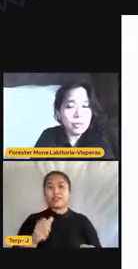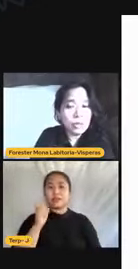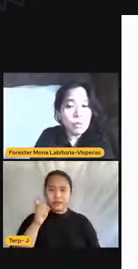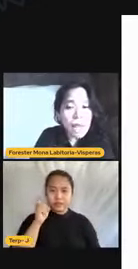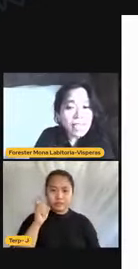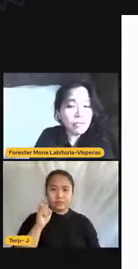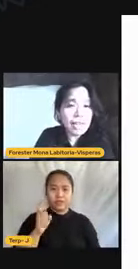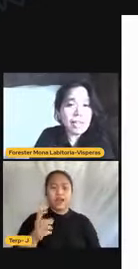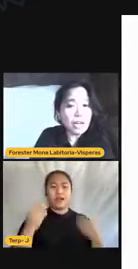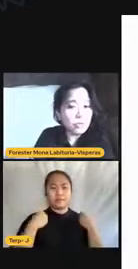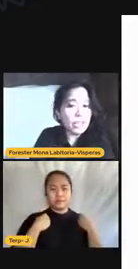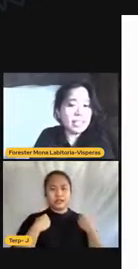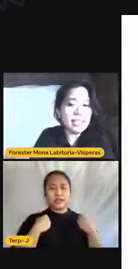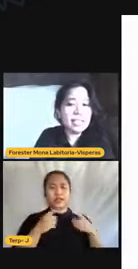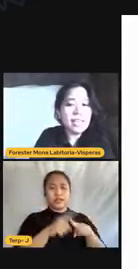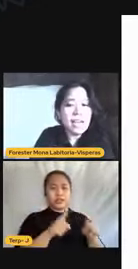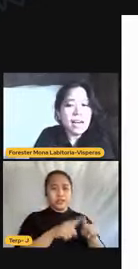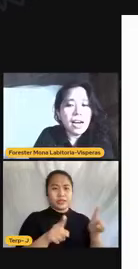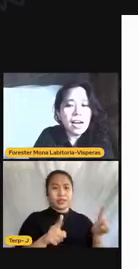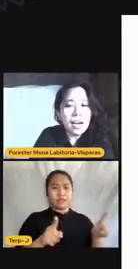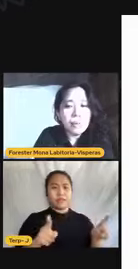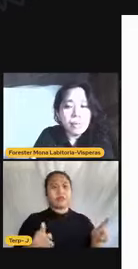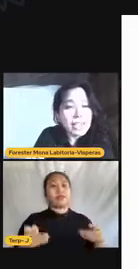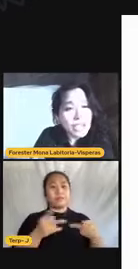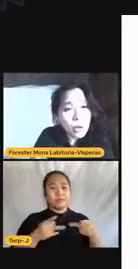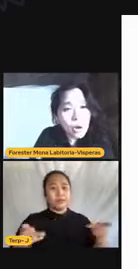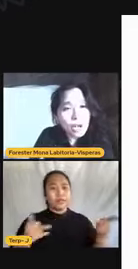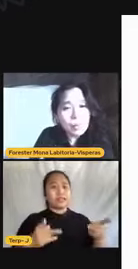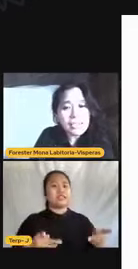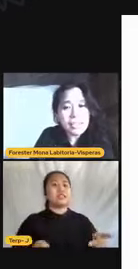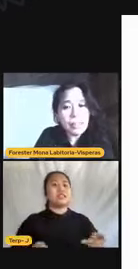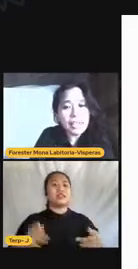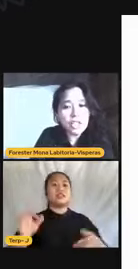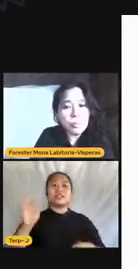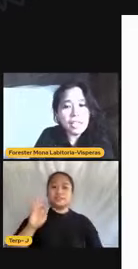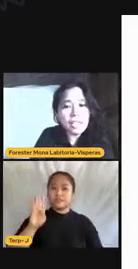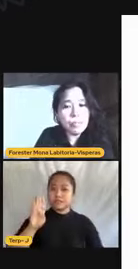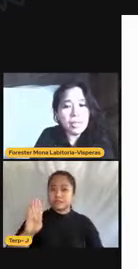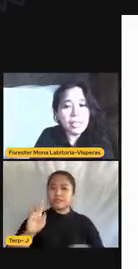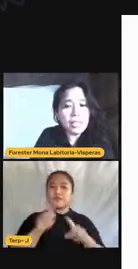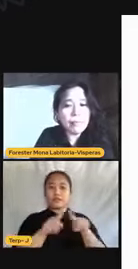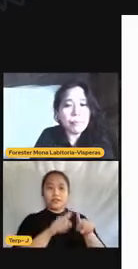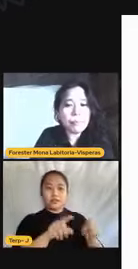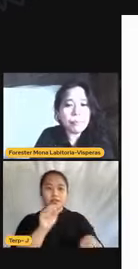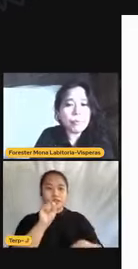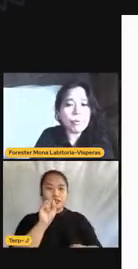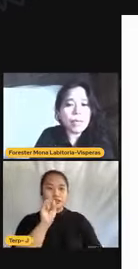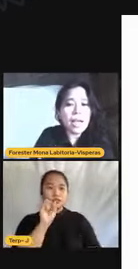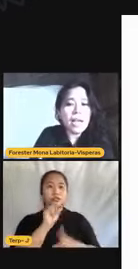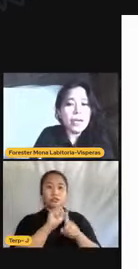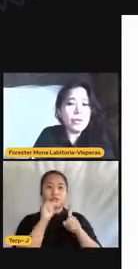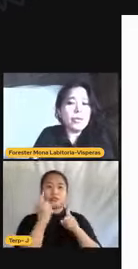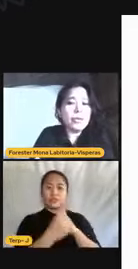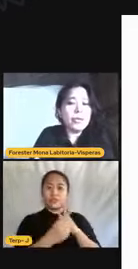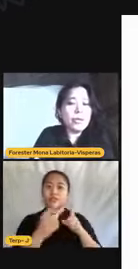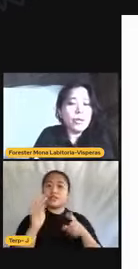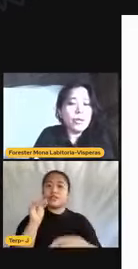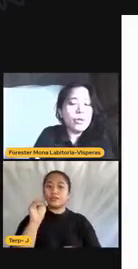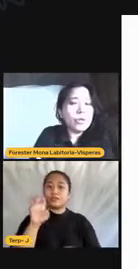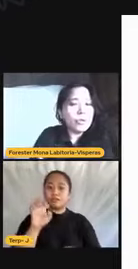groups to magnify our voices. Let's all participate in community building.